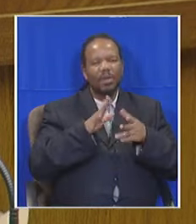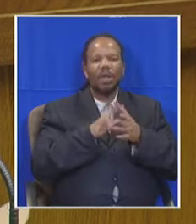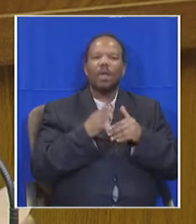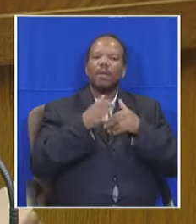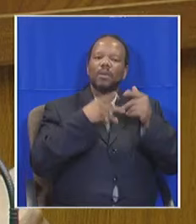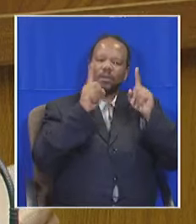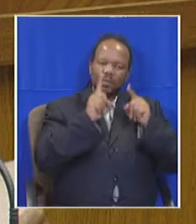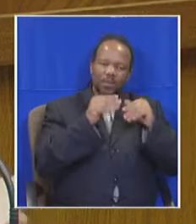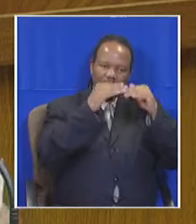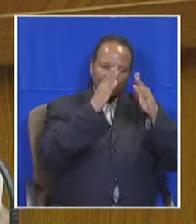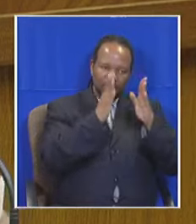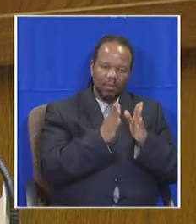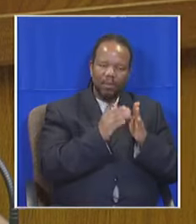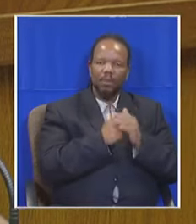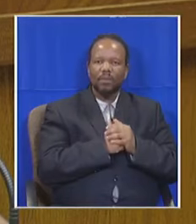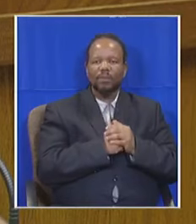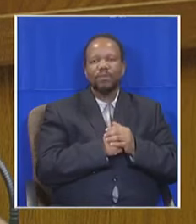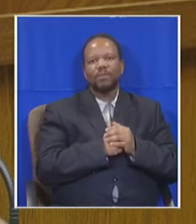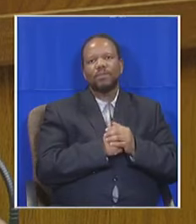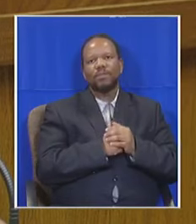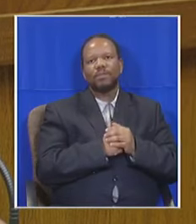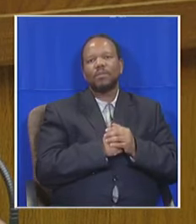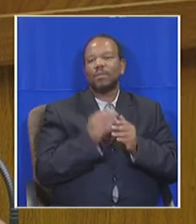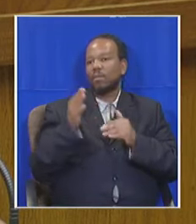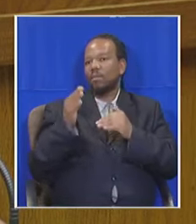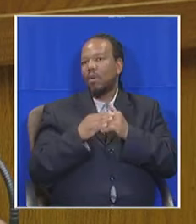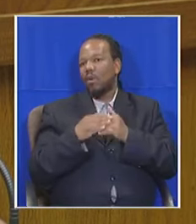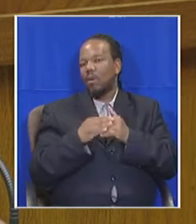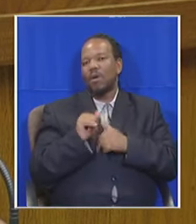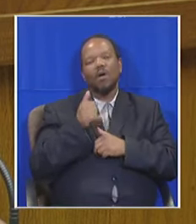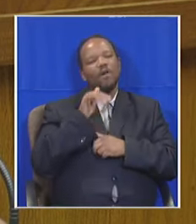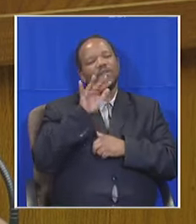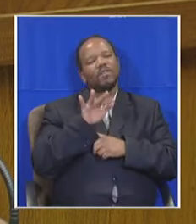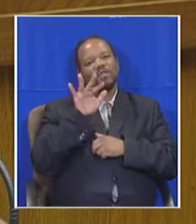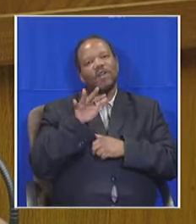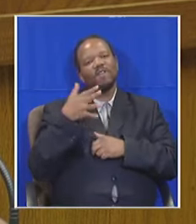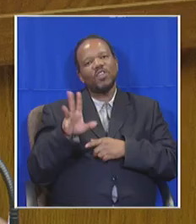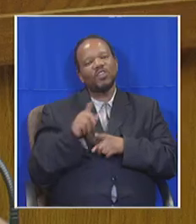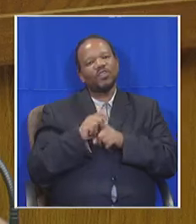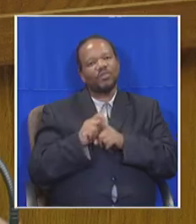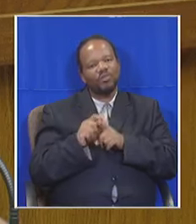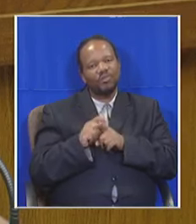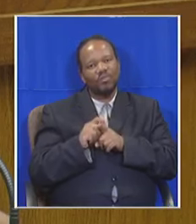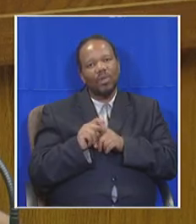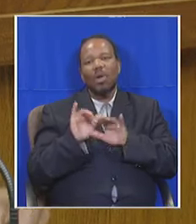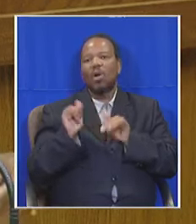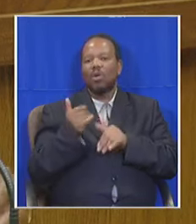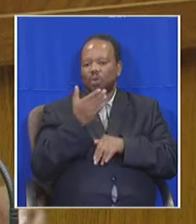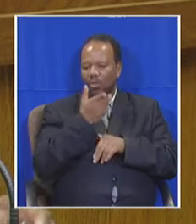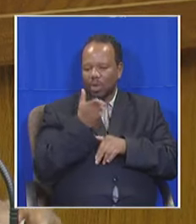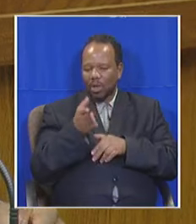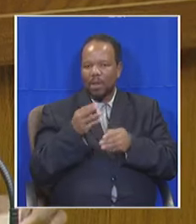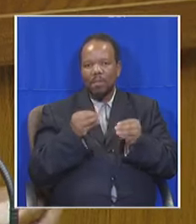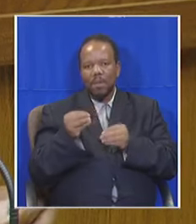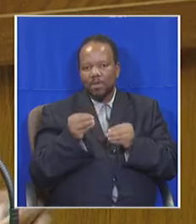construction sector. A further 855 have been trained in records management and are currently involved in scanning